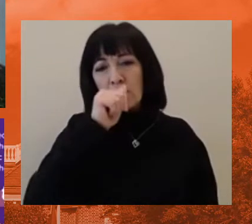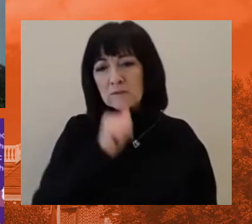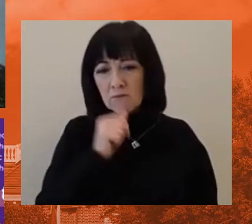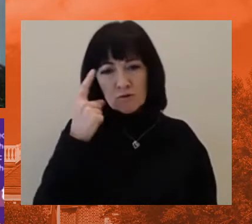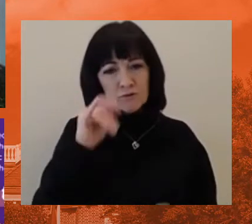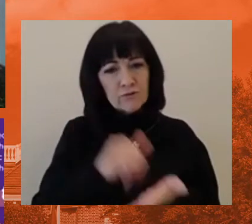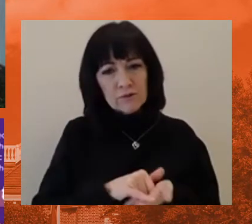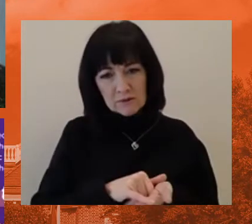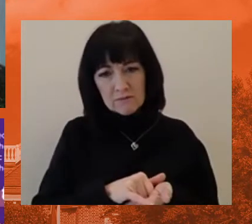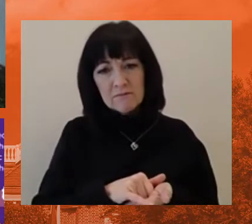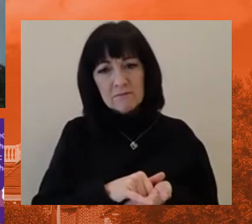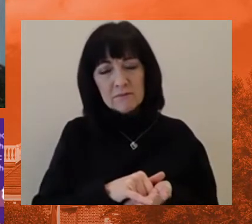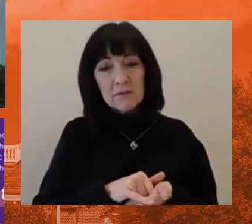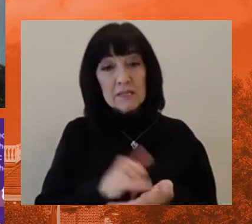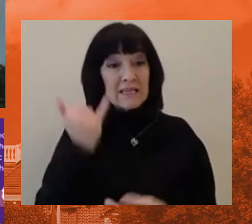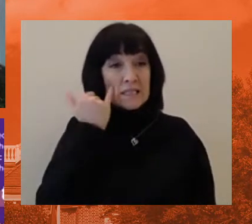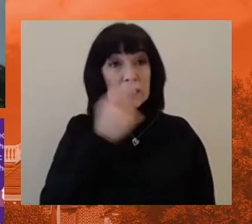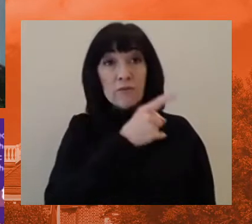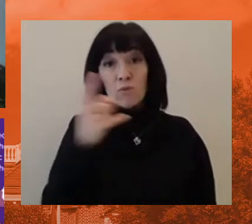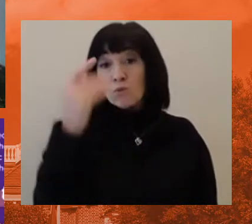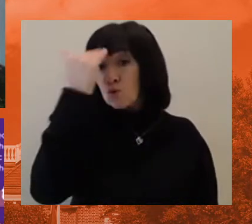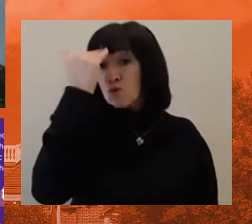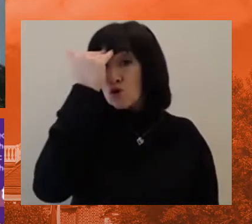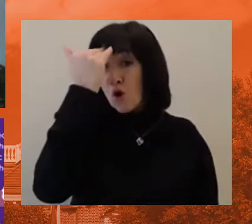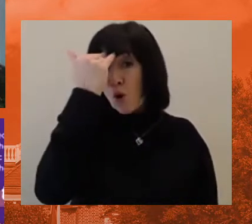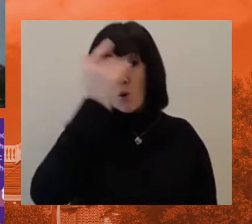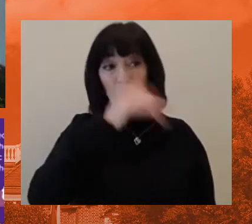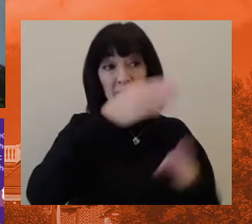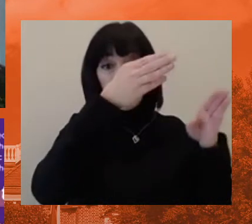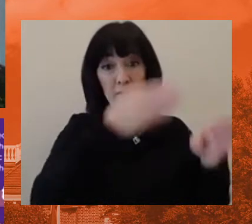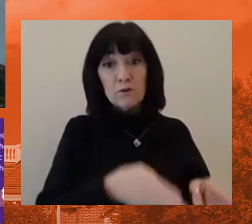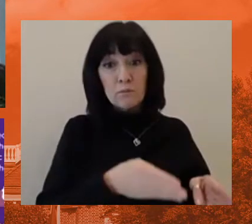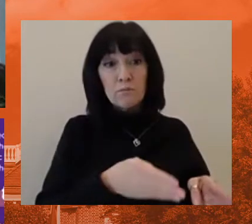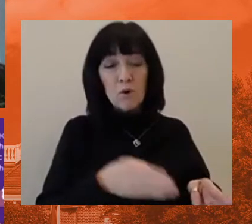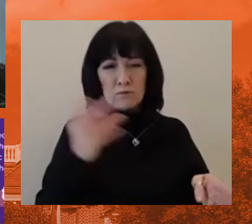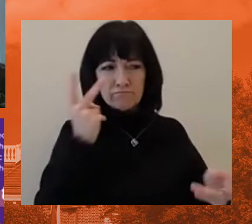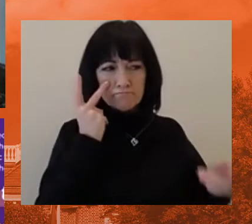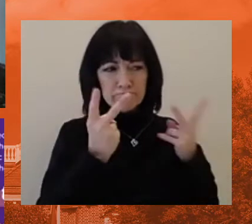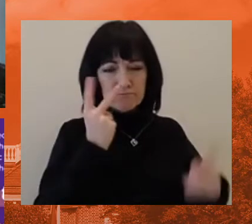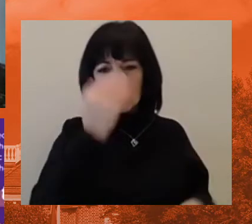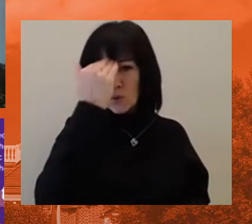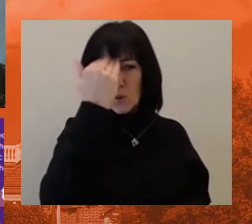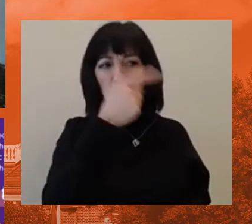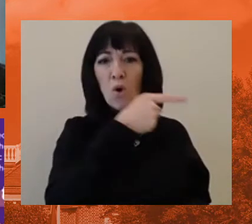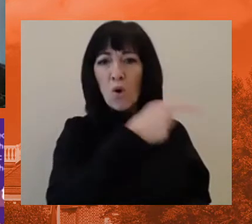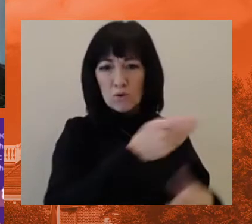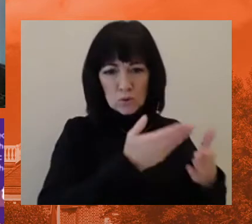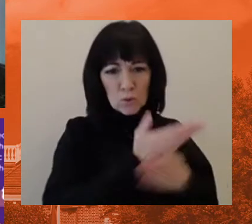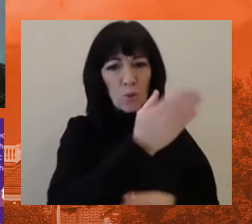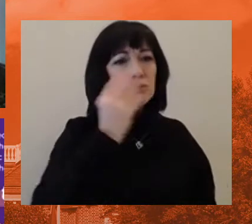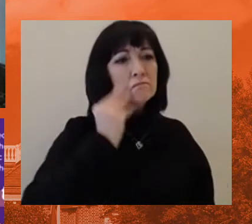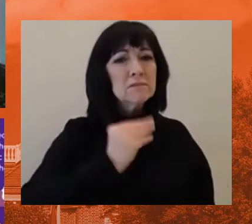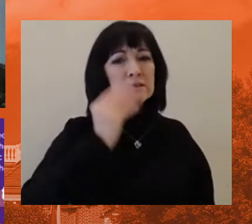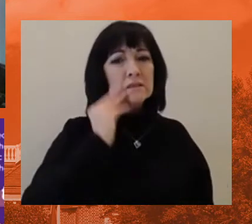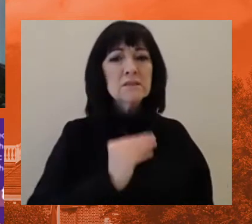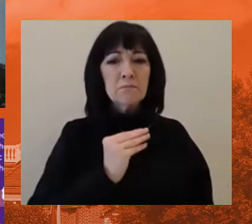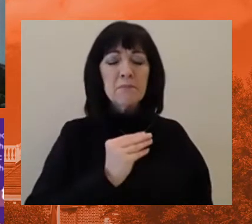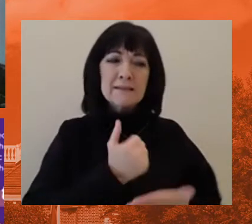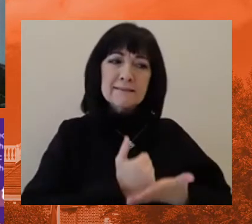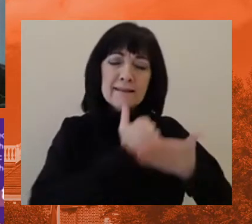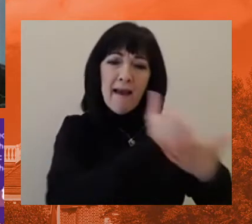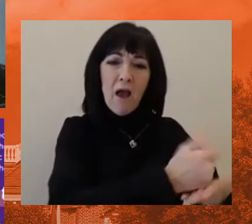some type of dating violence, help them speak out. Encourage them to reach out to a trusted